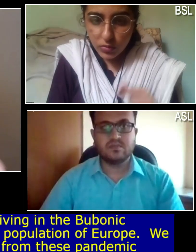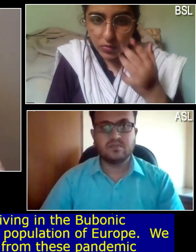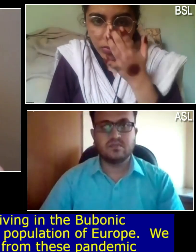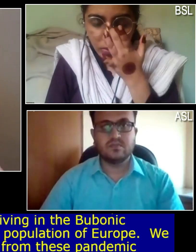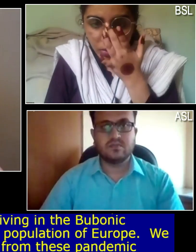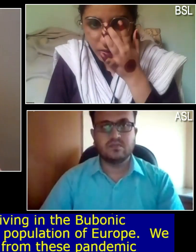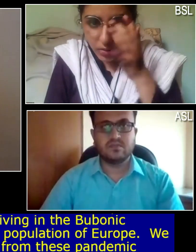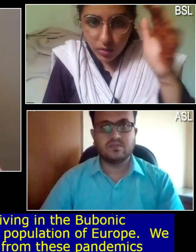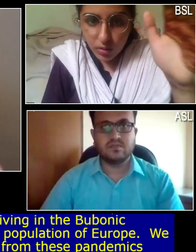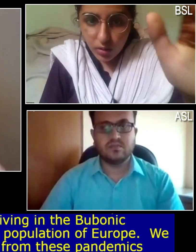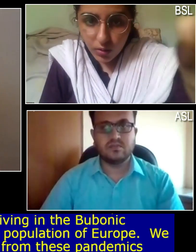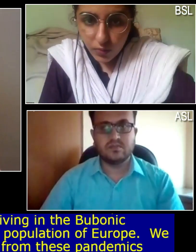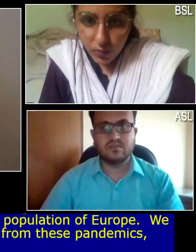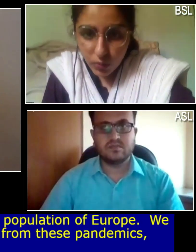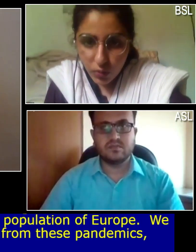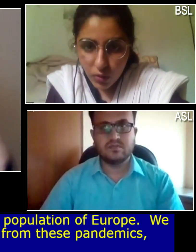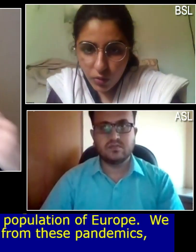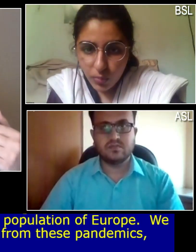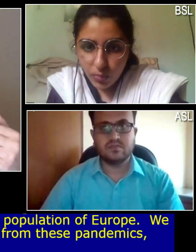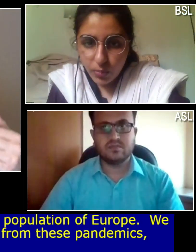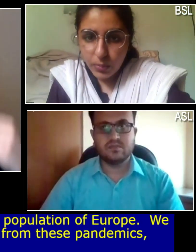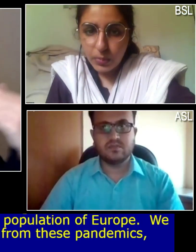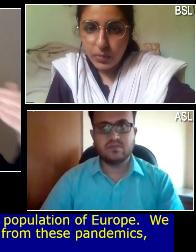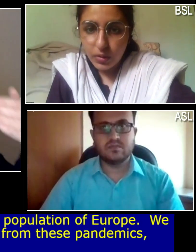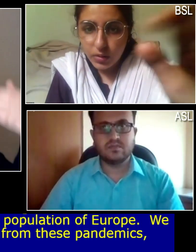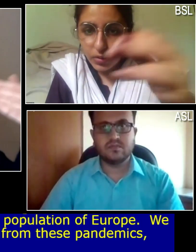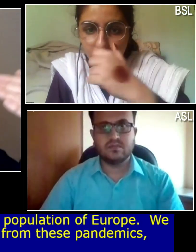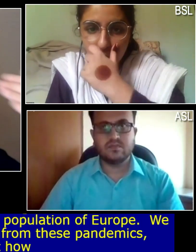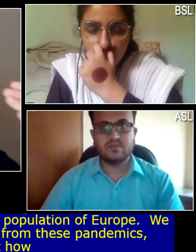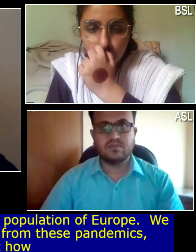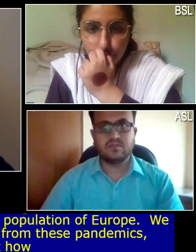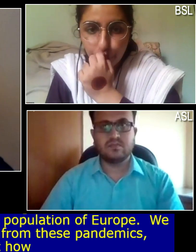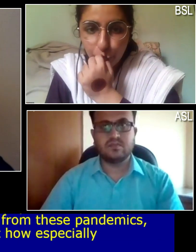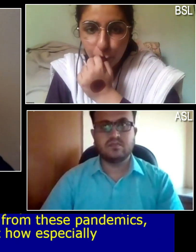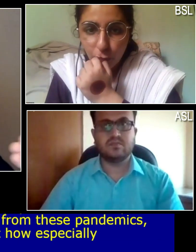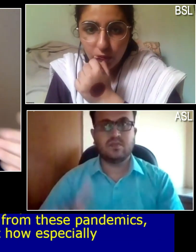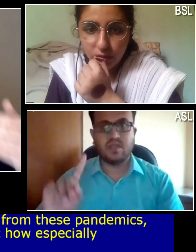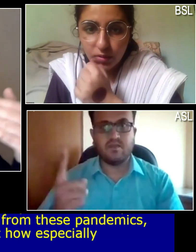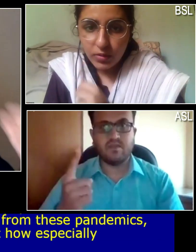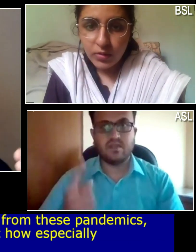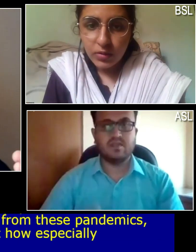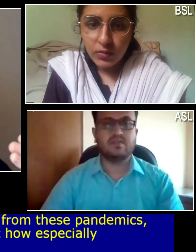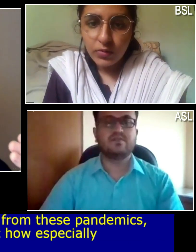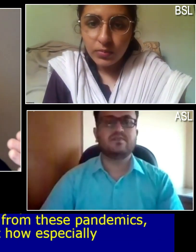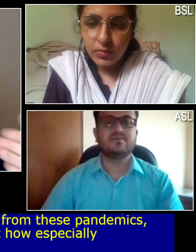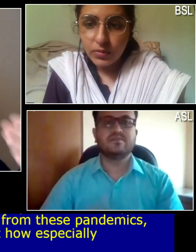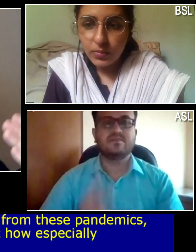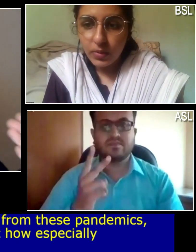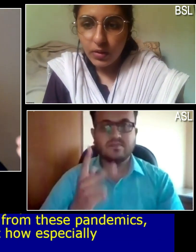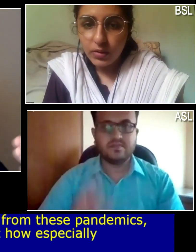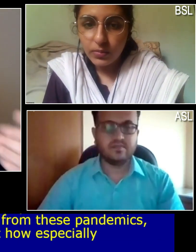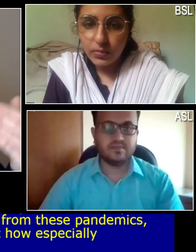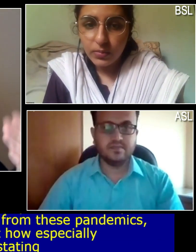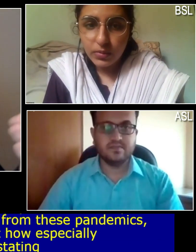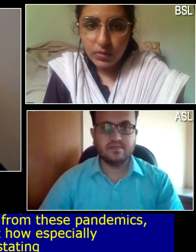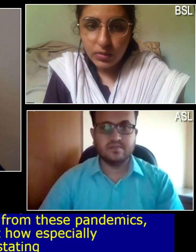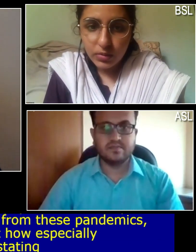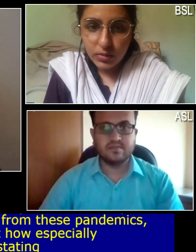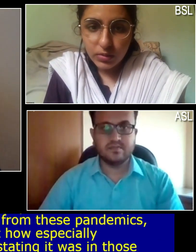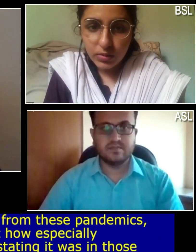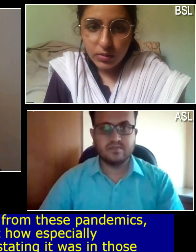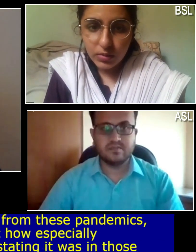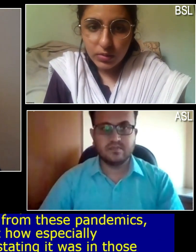very few people are talking about how especially additionally horrific it was, how devastating it was in those times for people